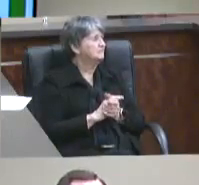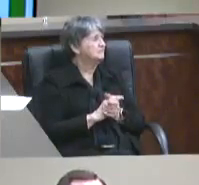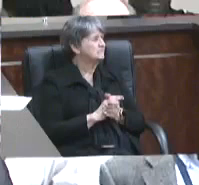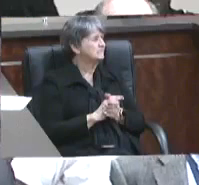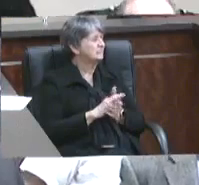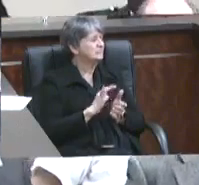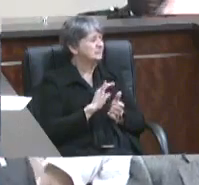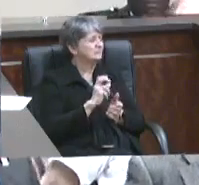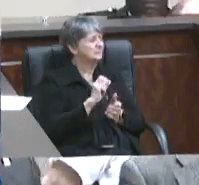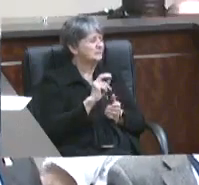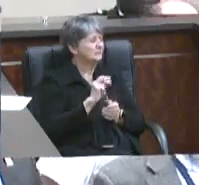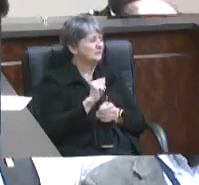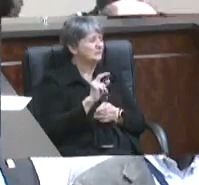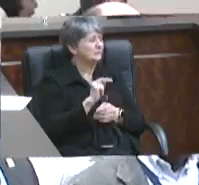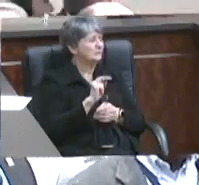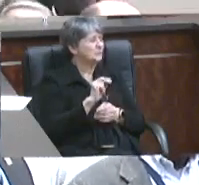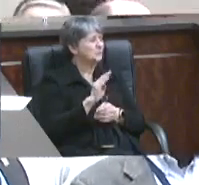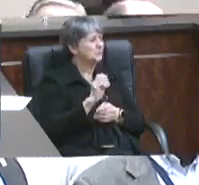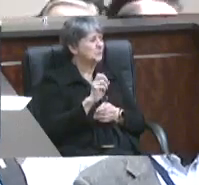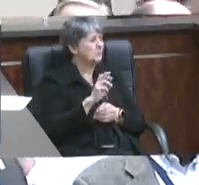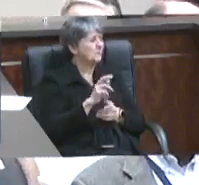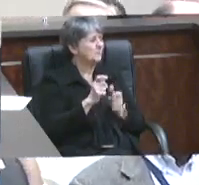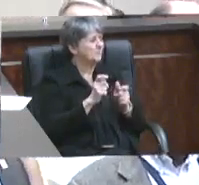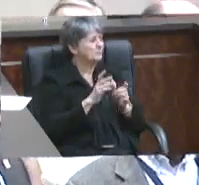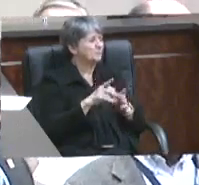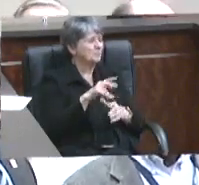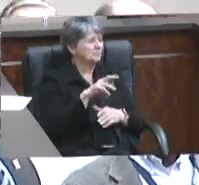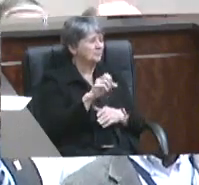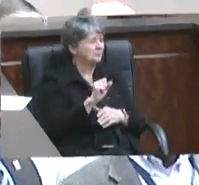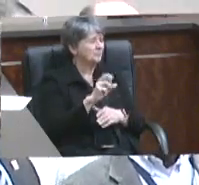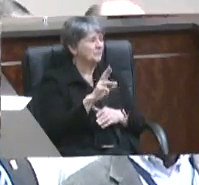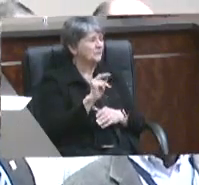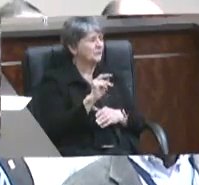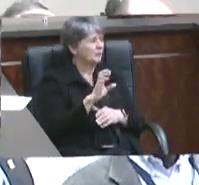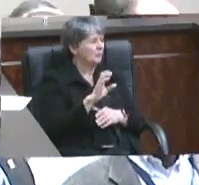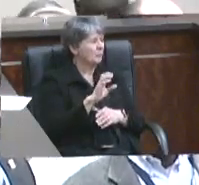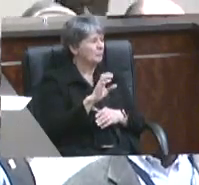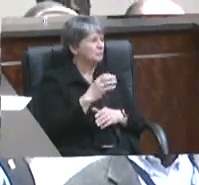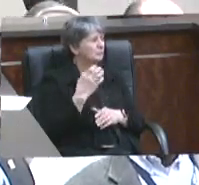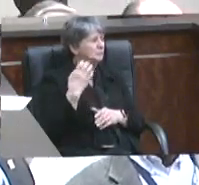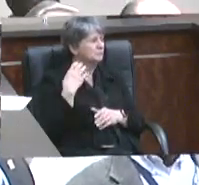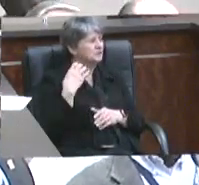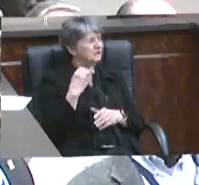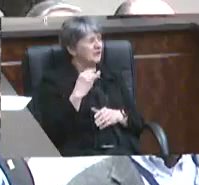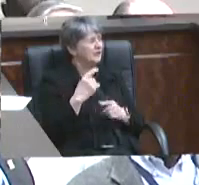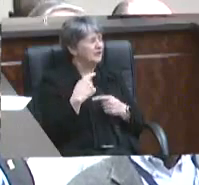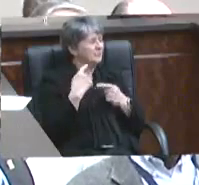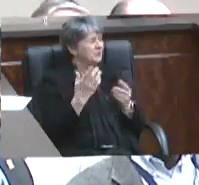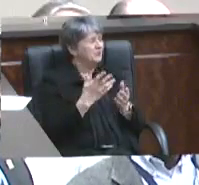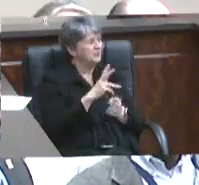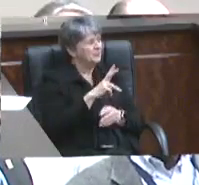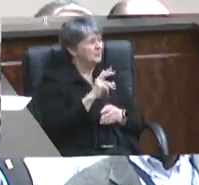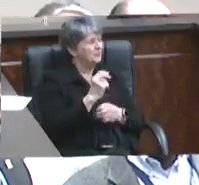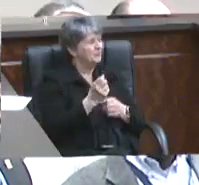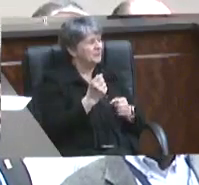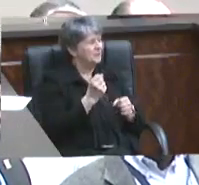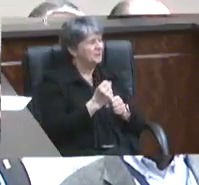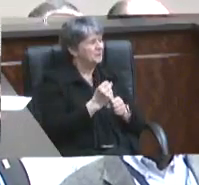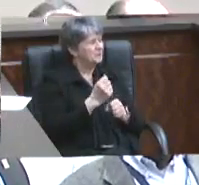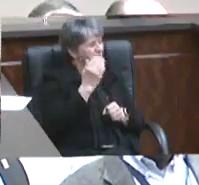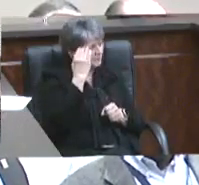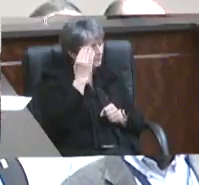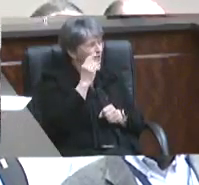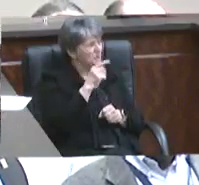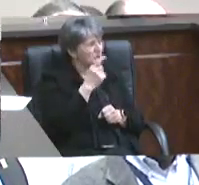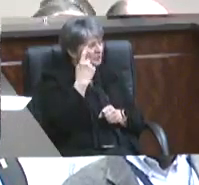I'm Joanne Barr. I'm the Director of Parks and Recreation. Chief, I have been here 30 years and have known you for